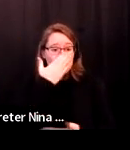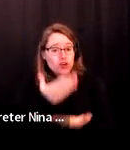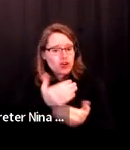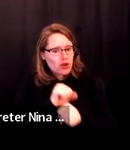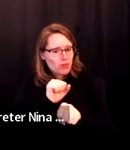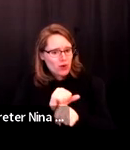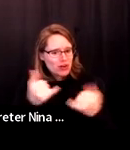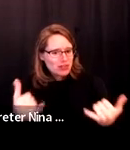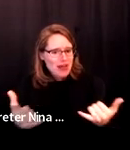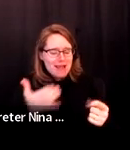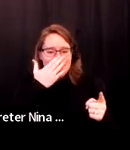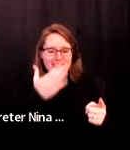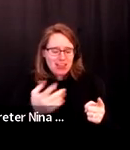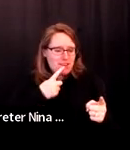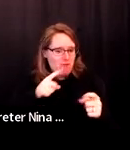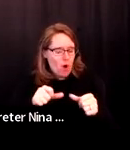you for kind of sticking with it.